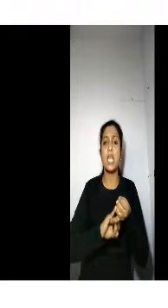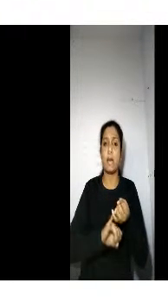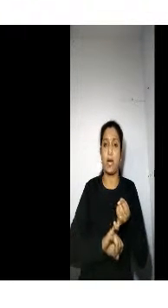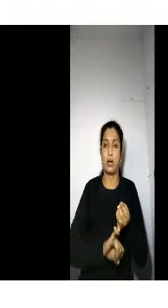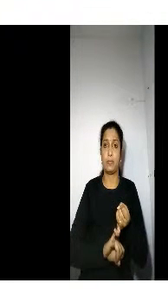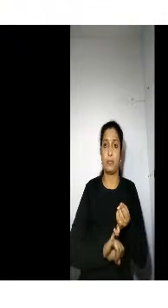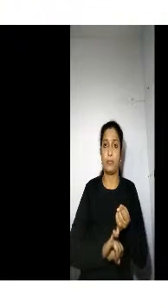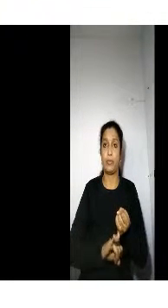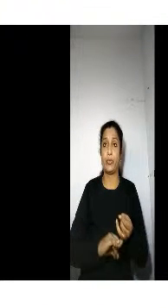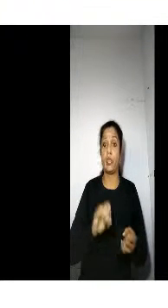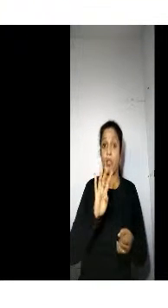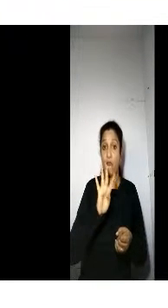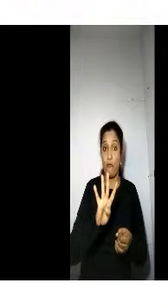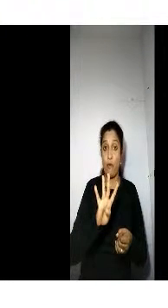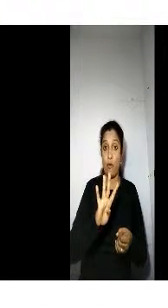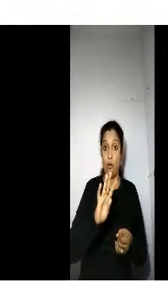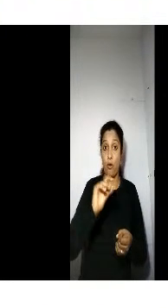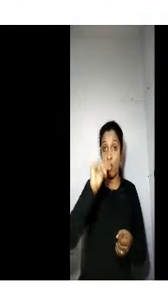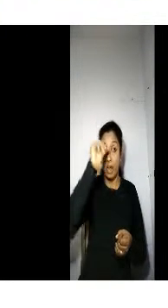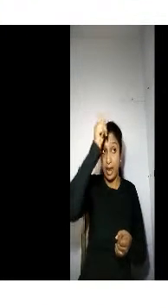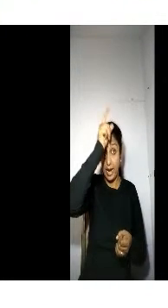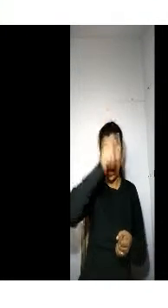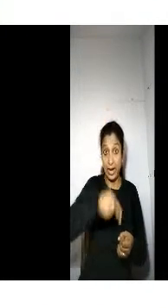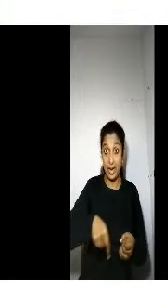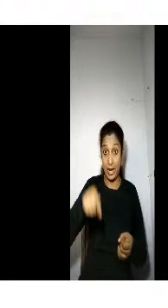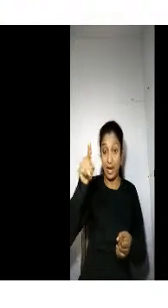Pune Public Sabha,